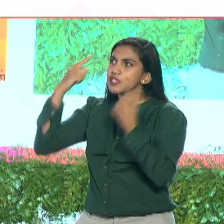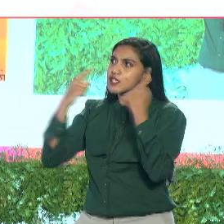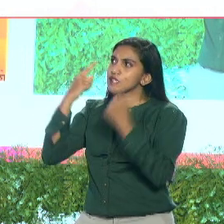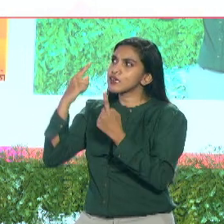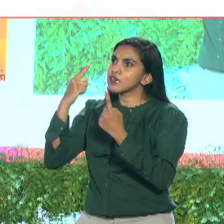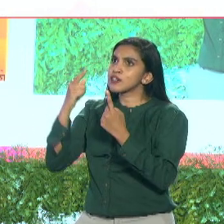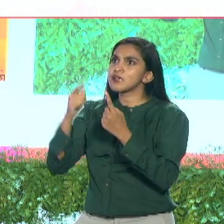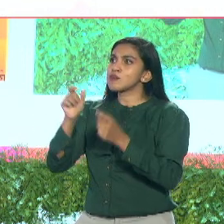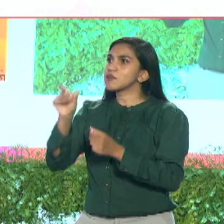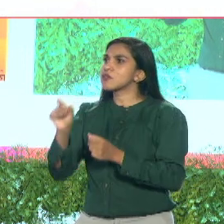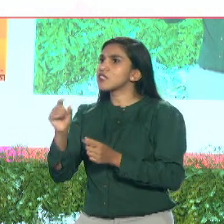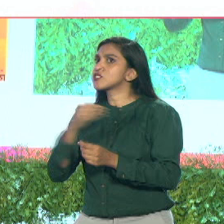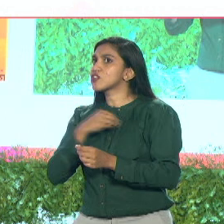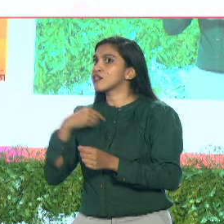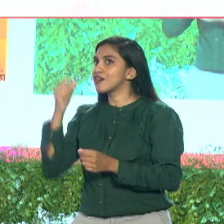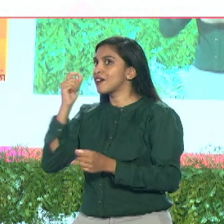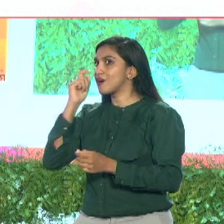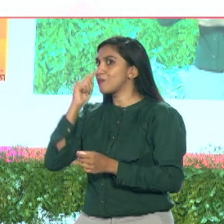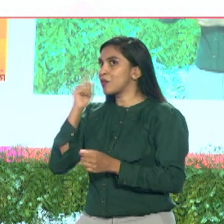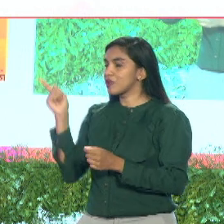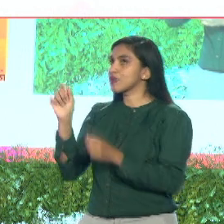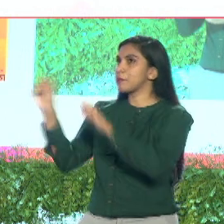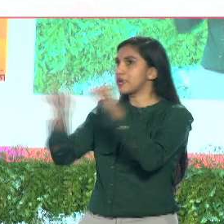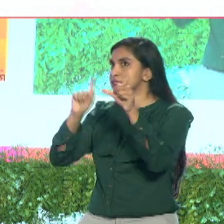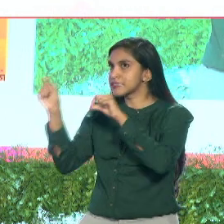Dr. Nonita Gangwani to make her presentations,